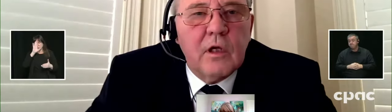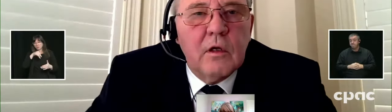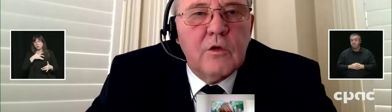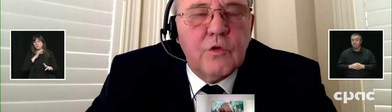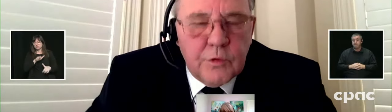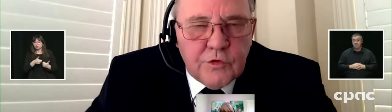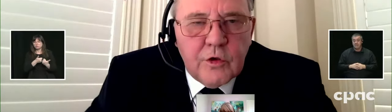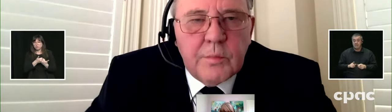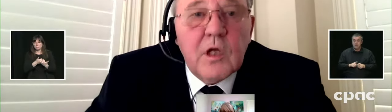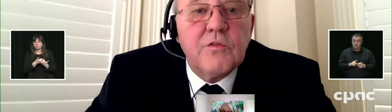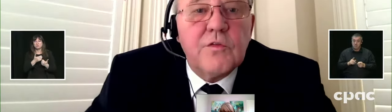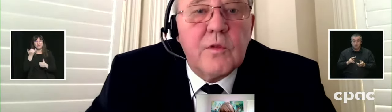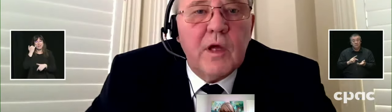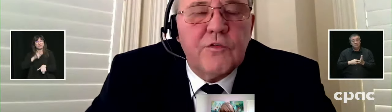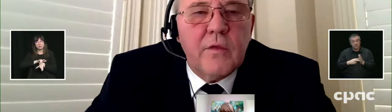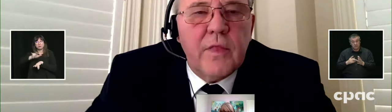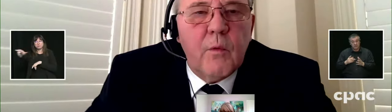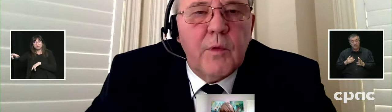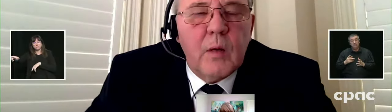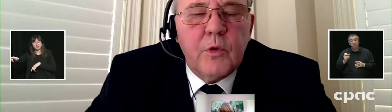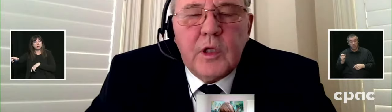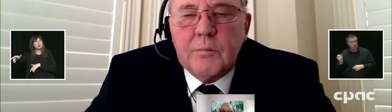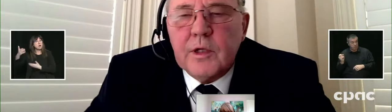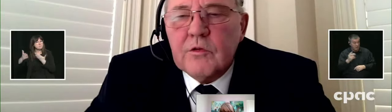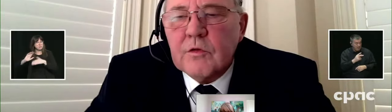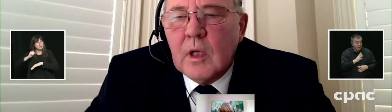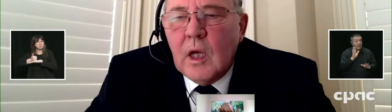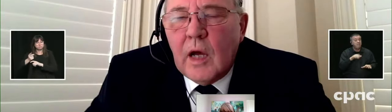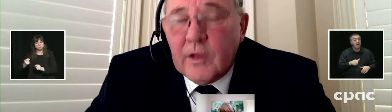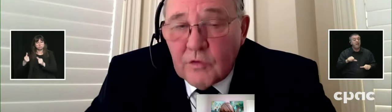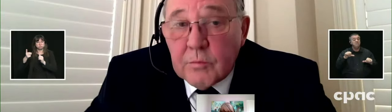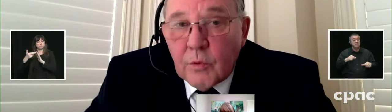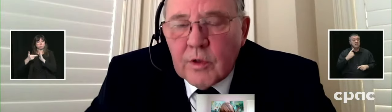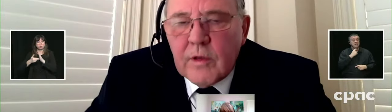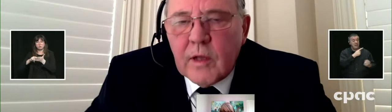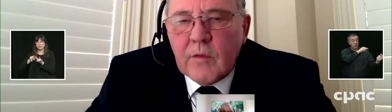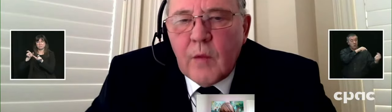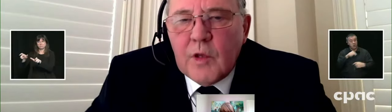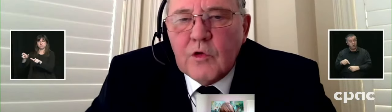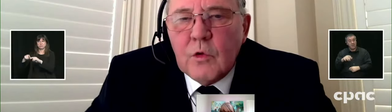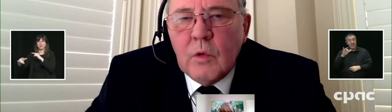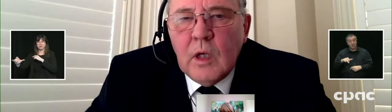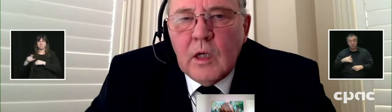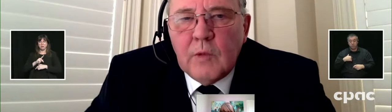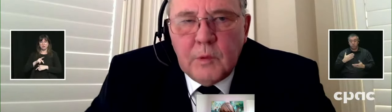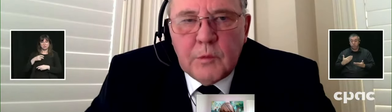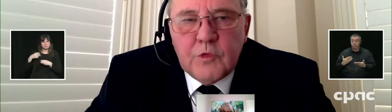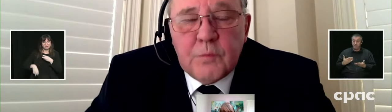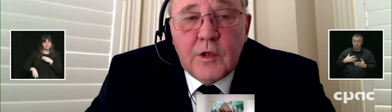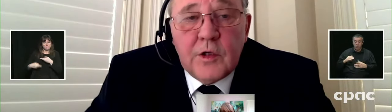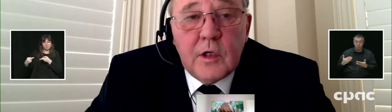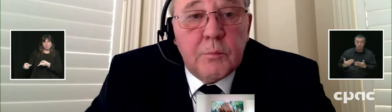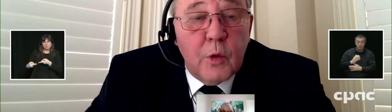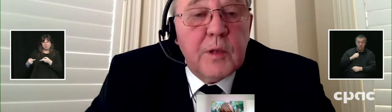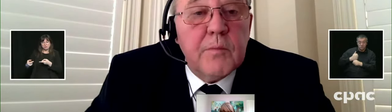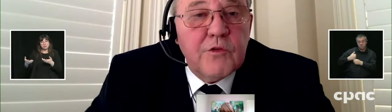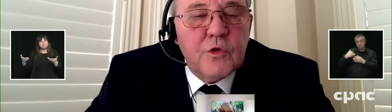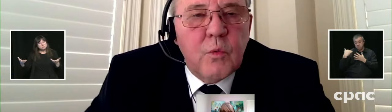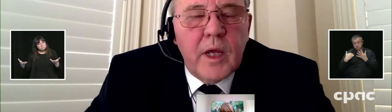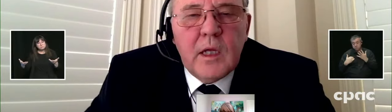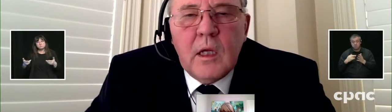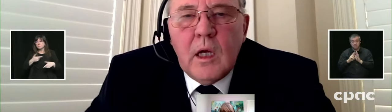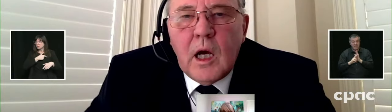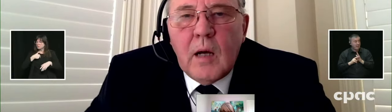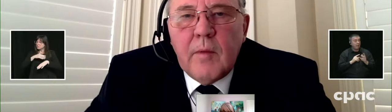challenging to return because of the measures that we are putting in place, I think it's important that we do, we respond in an appropriate,